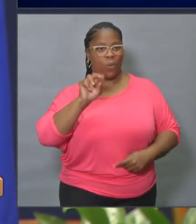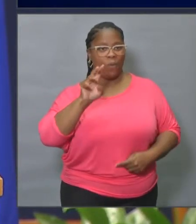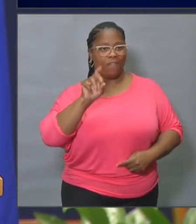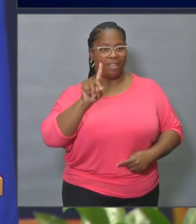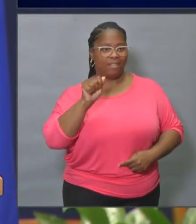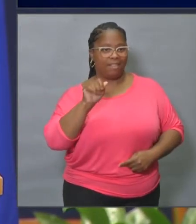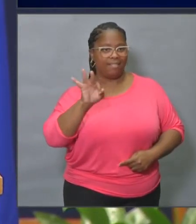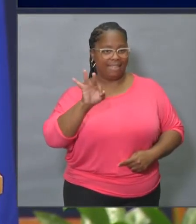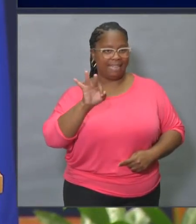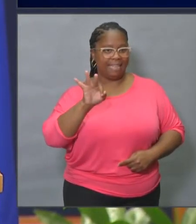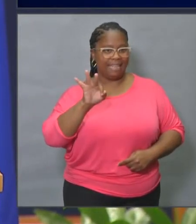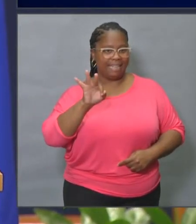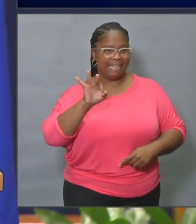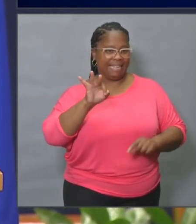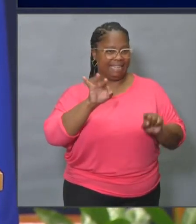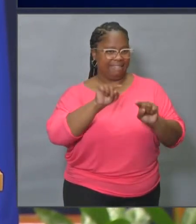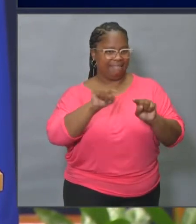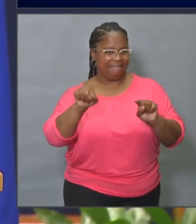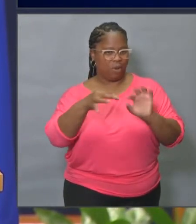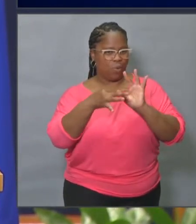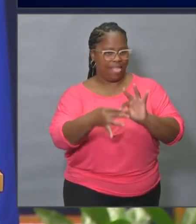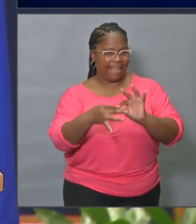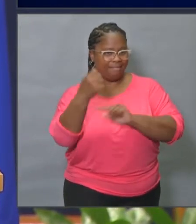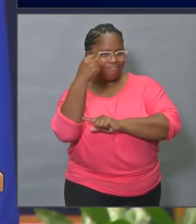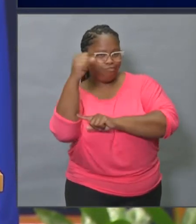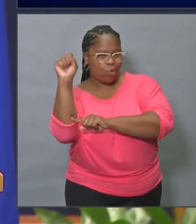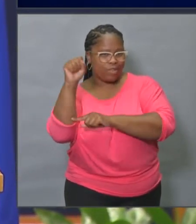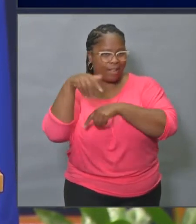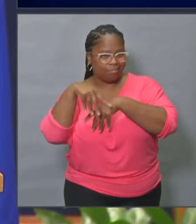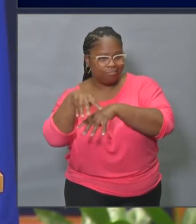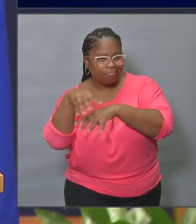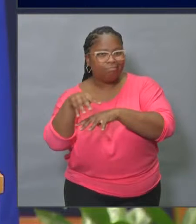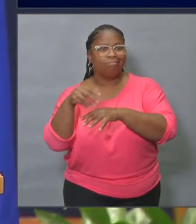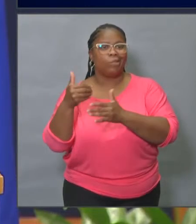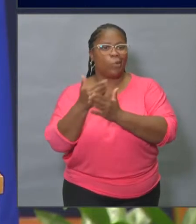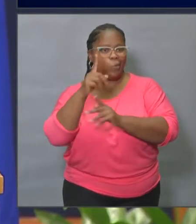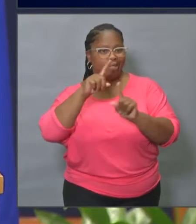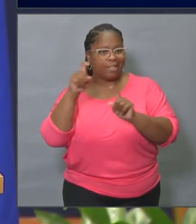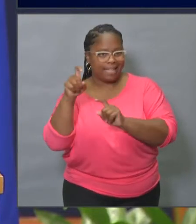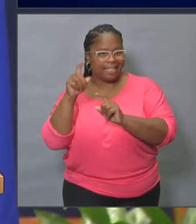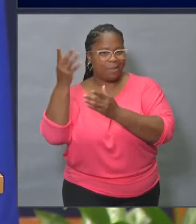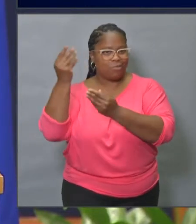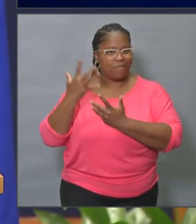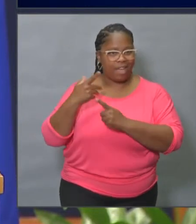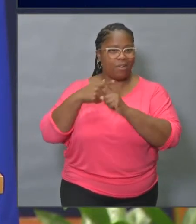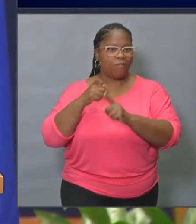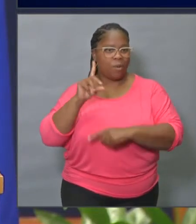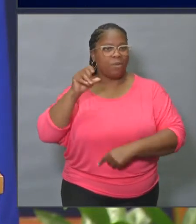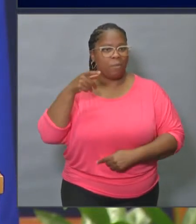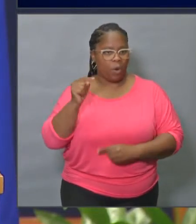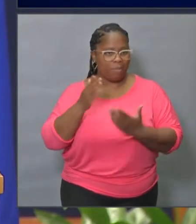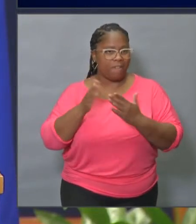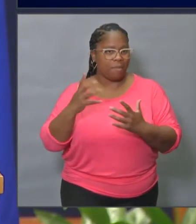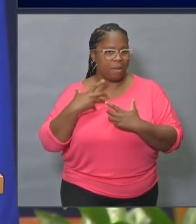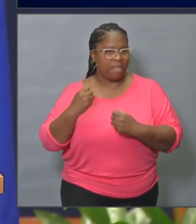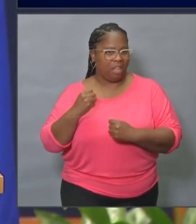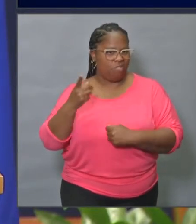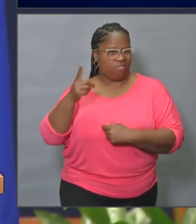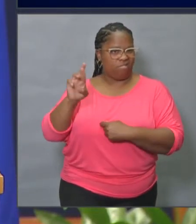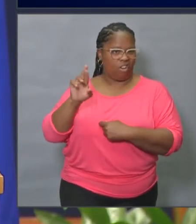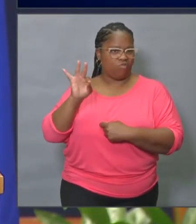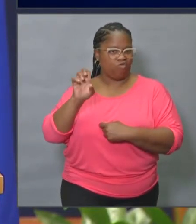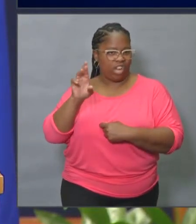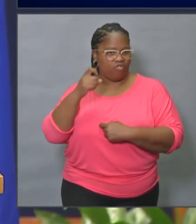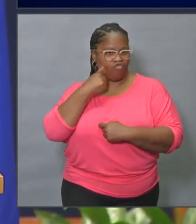particularly in response to some of the protests and new testing guidance that the Department of Public Health has put out that Dr. Ferrer just went through, and